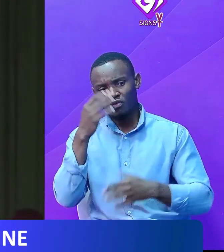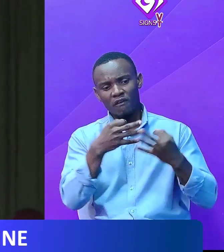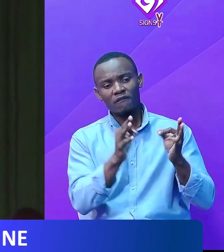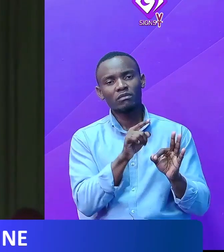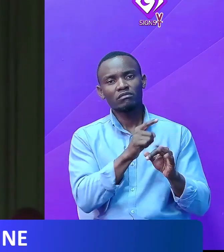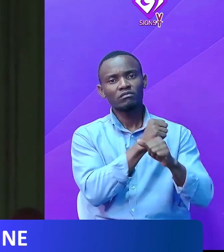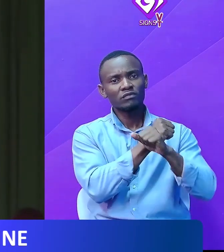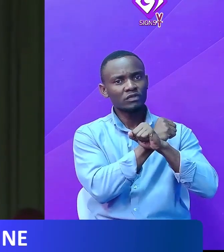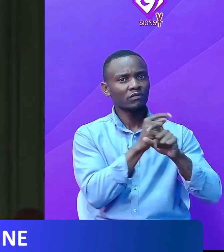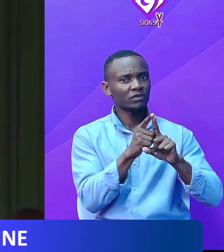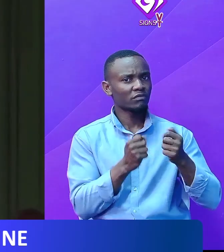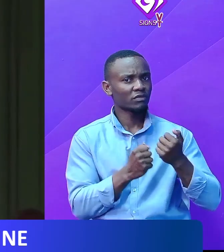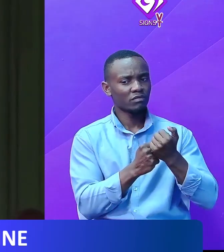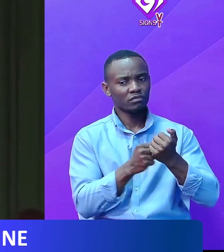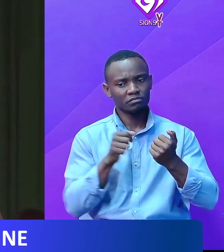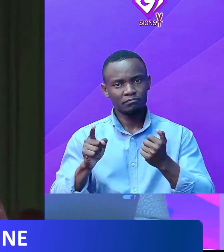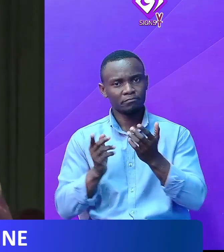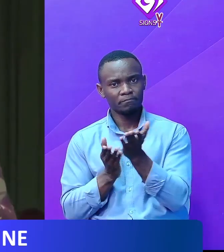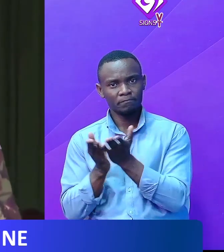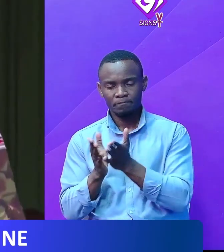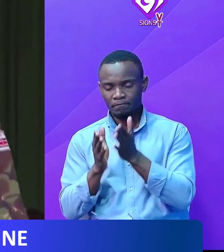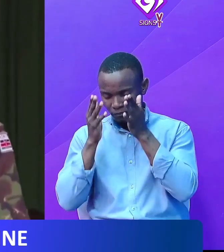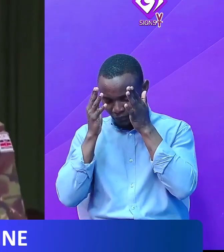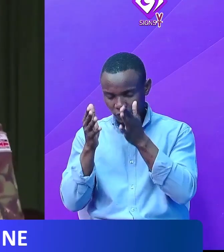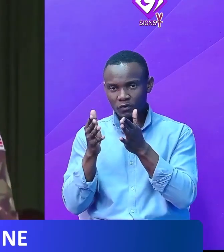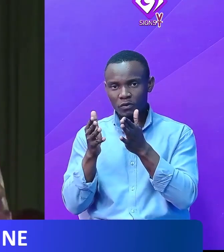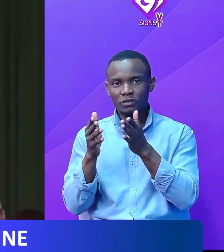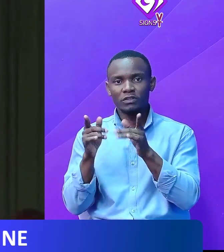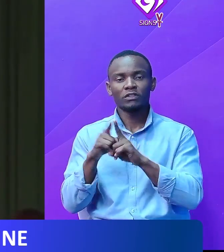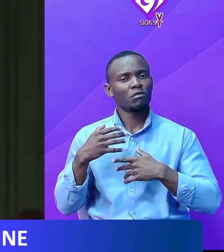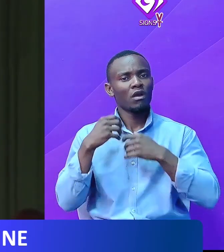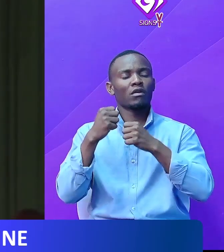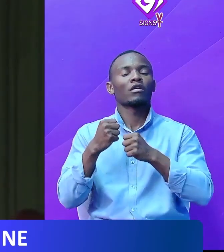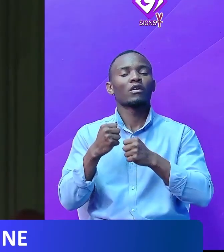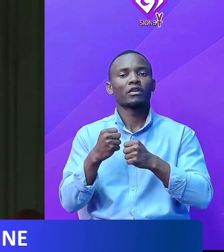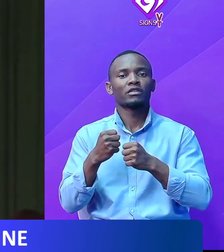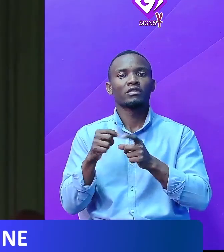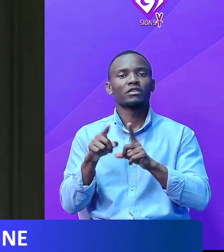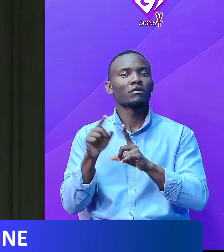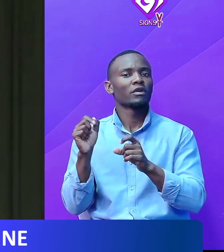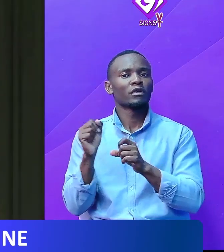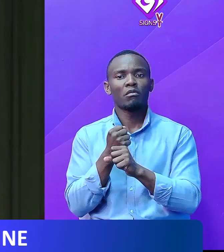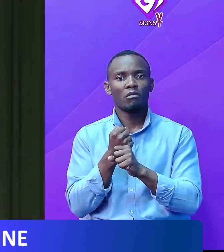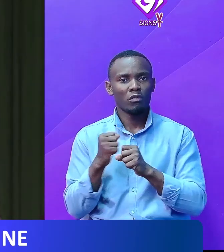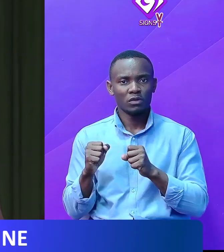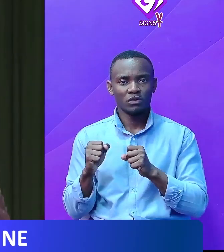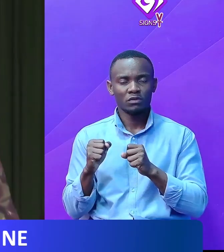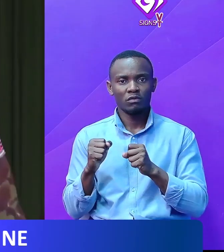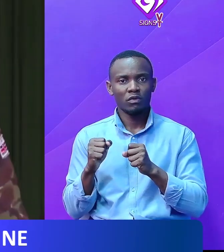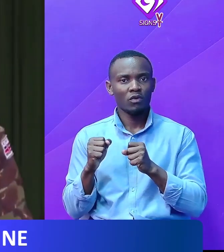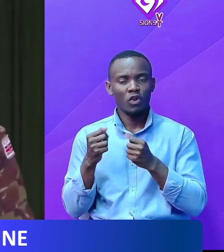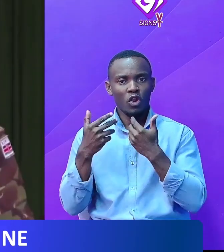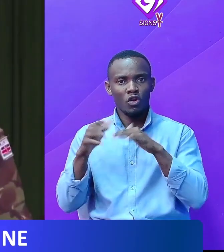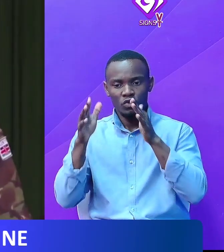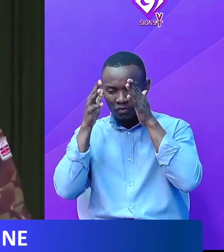they serve with sharper focus, greater courage, and unshakable resolve. Security and development